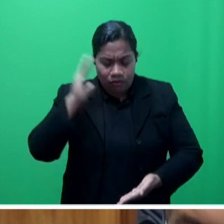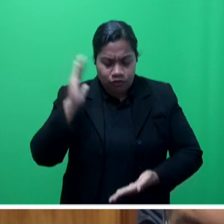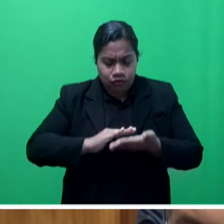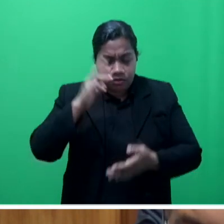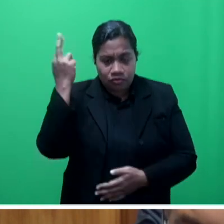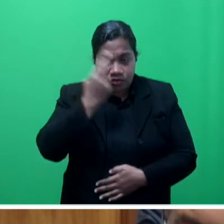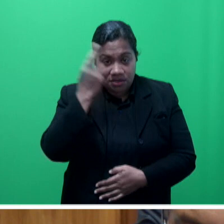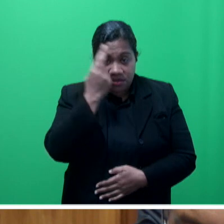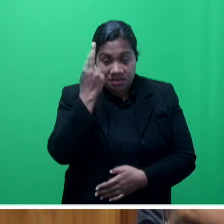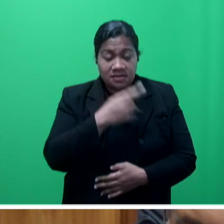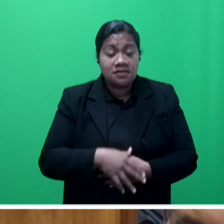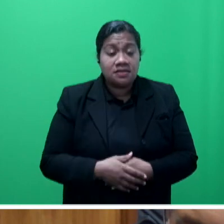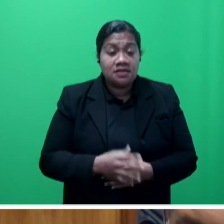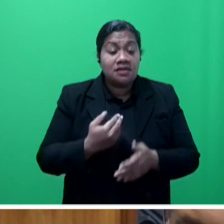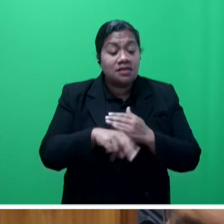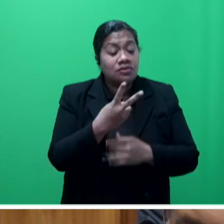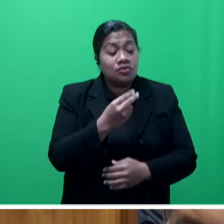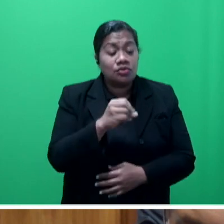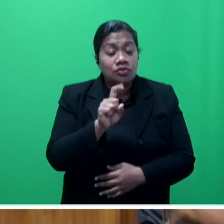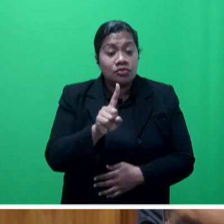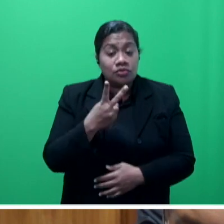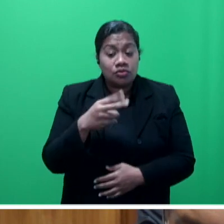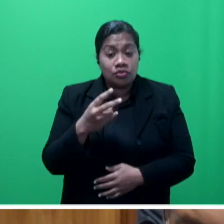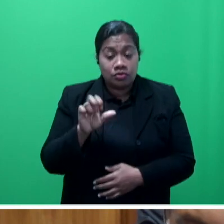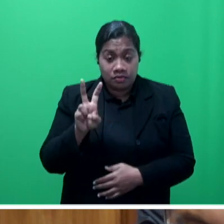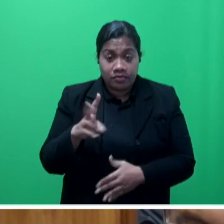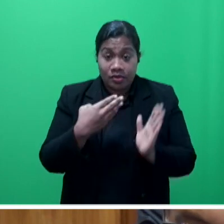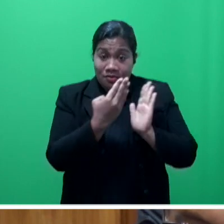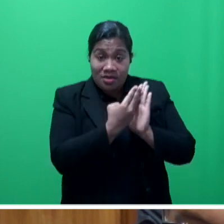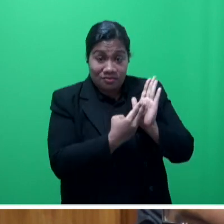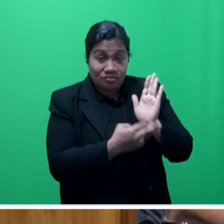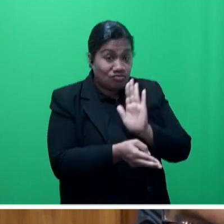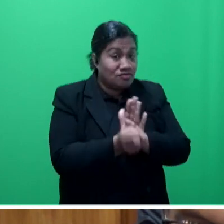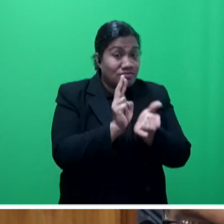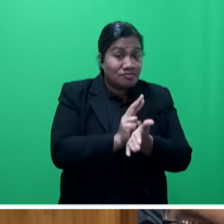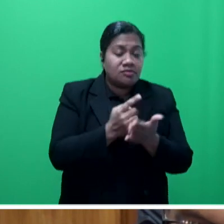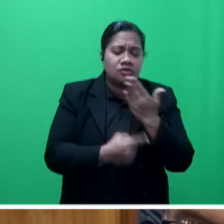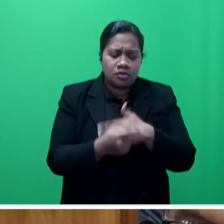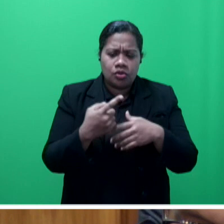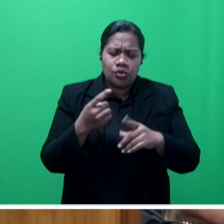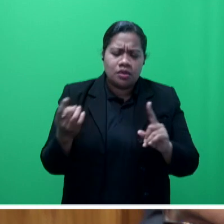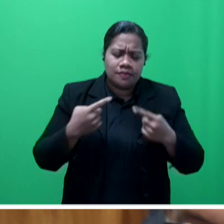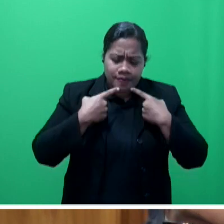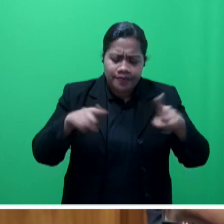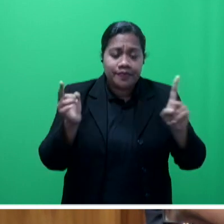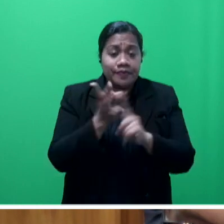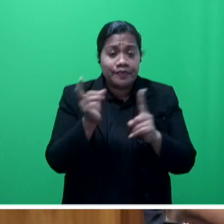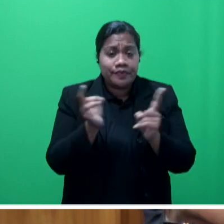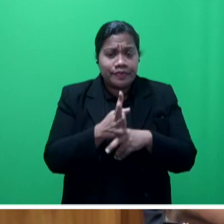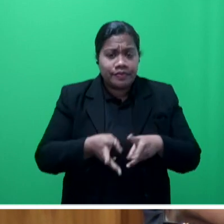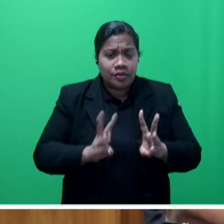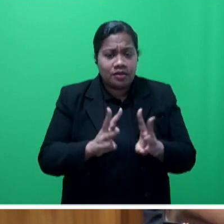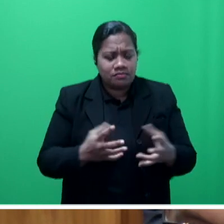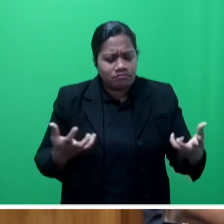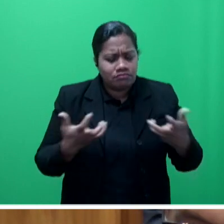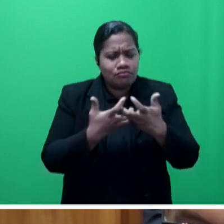so in the revised 2021-2022 budget, we announced important measures that actually met health